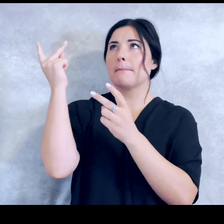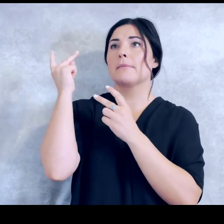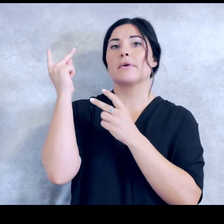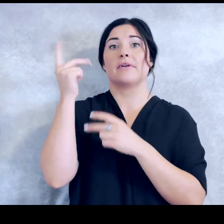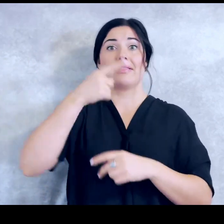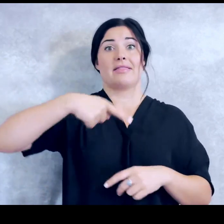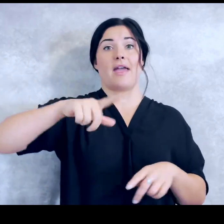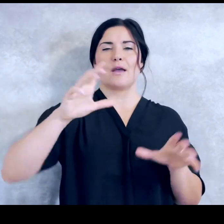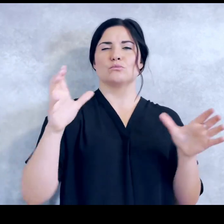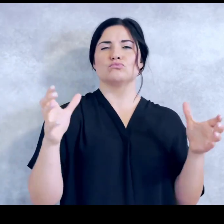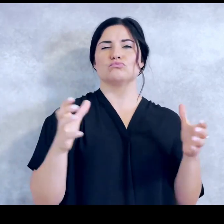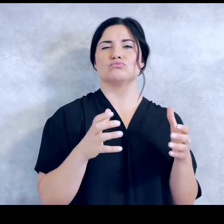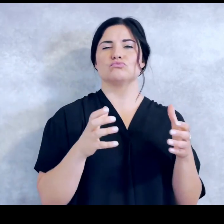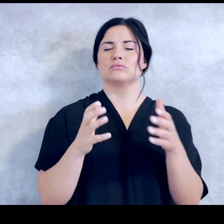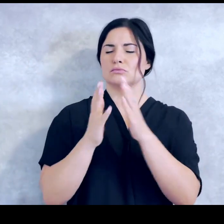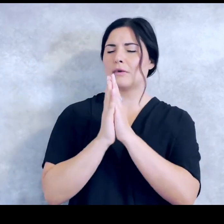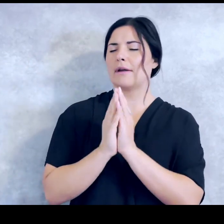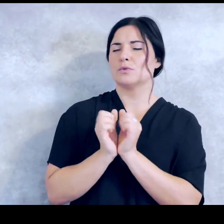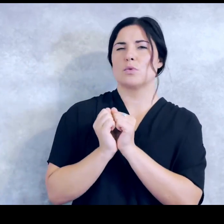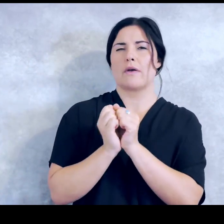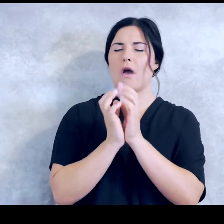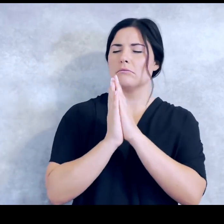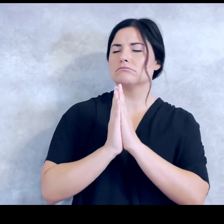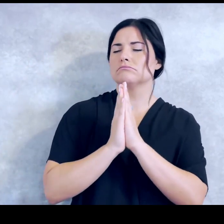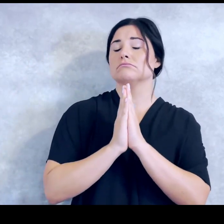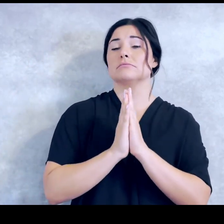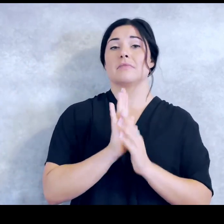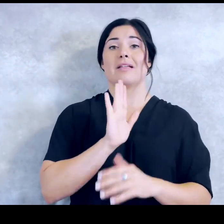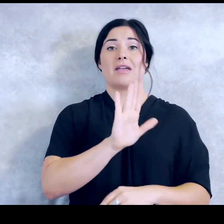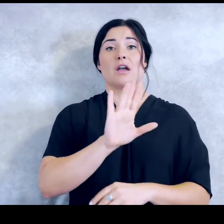to prayer. They were people devoted to prayer.